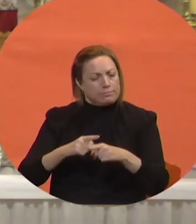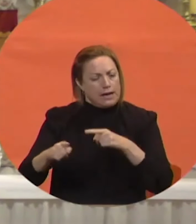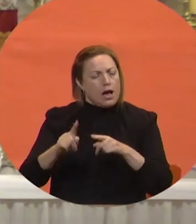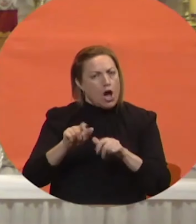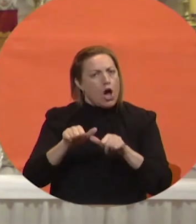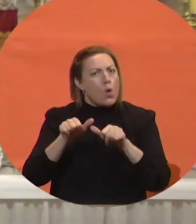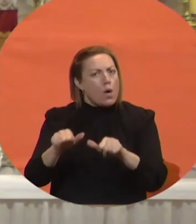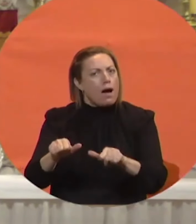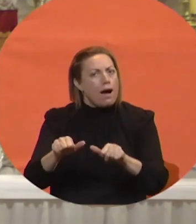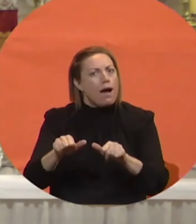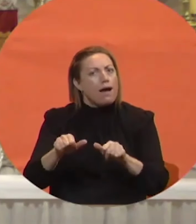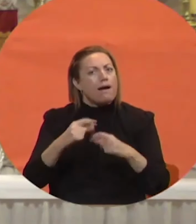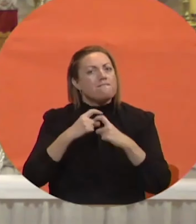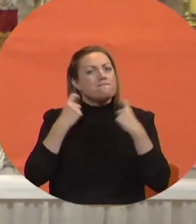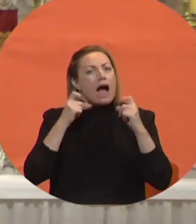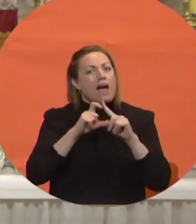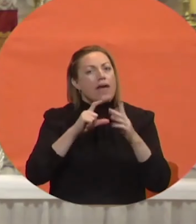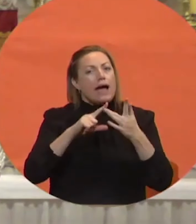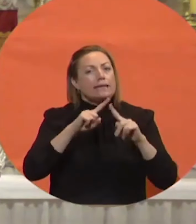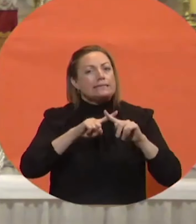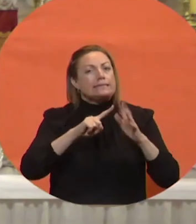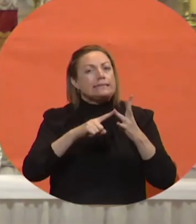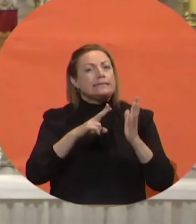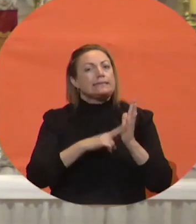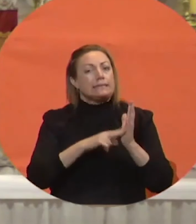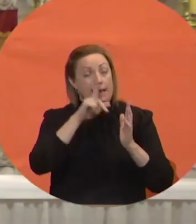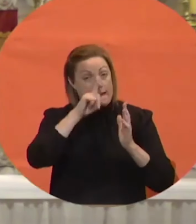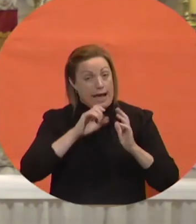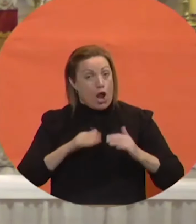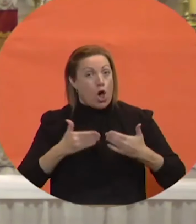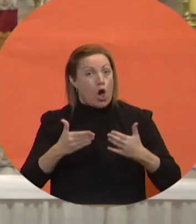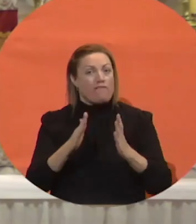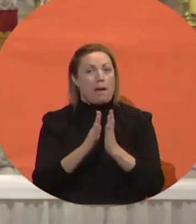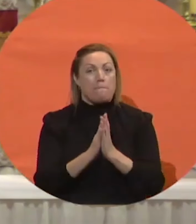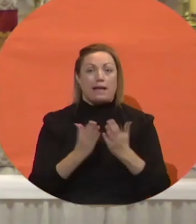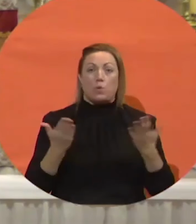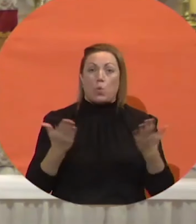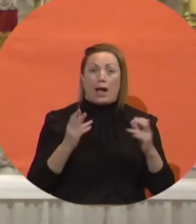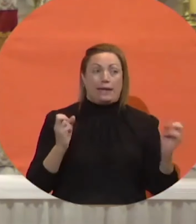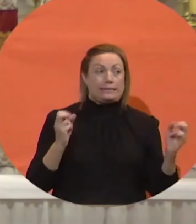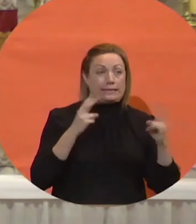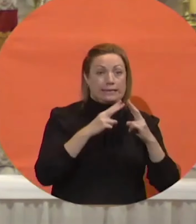Dixon to offer Mass in Sydney, Parramatta and Windsor.